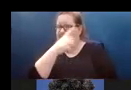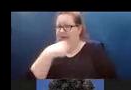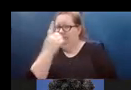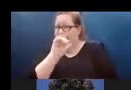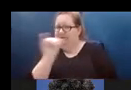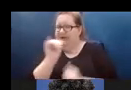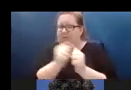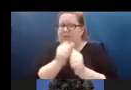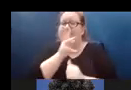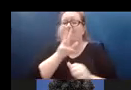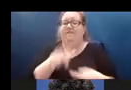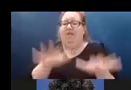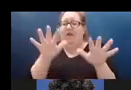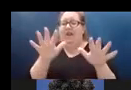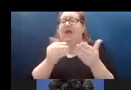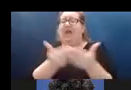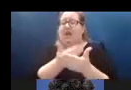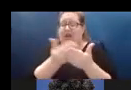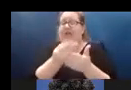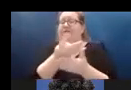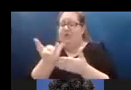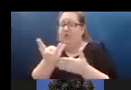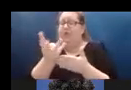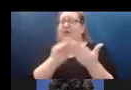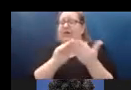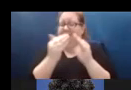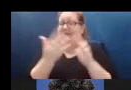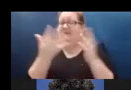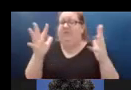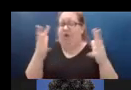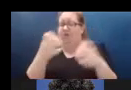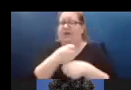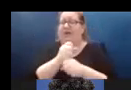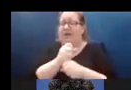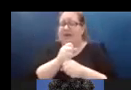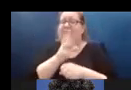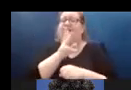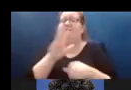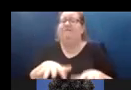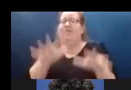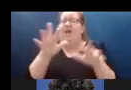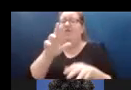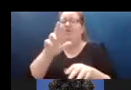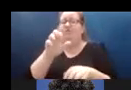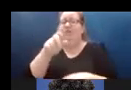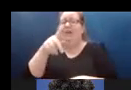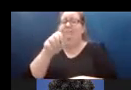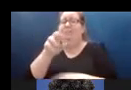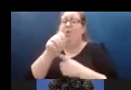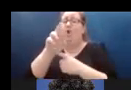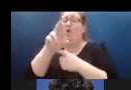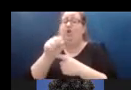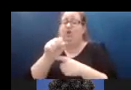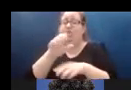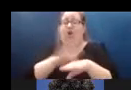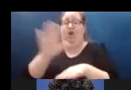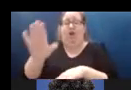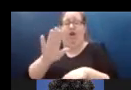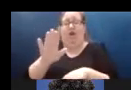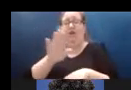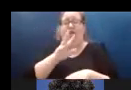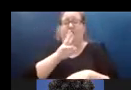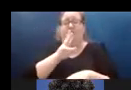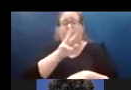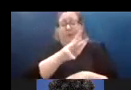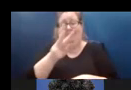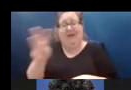of the cities that are participating have already created flood reporters on their websites to collect flood reports during